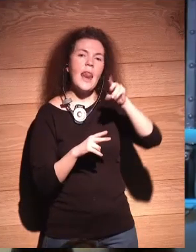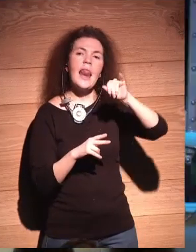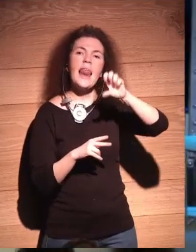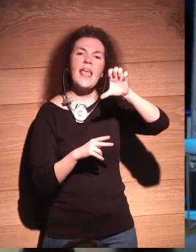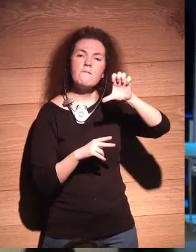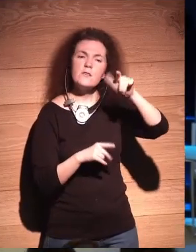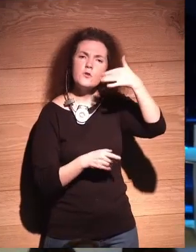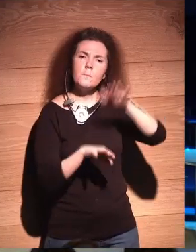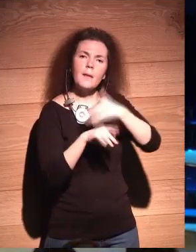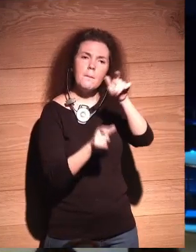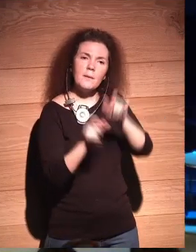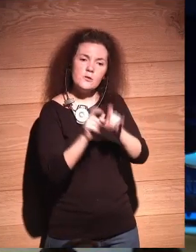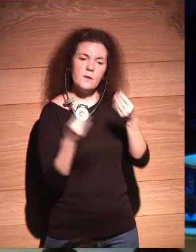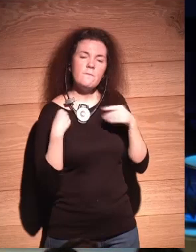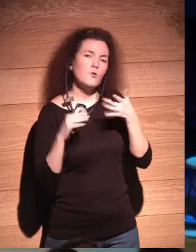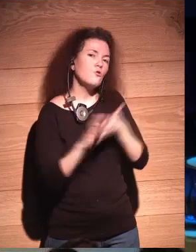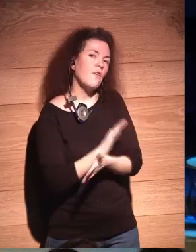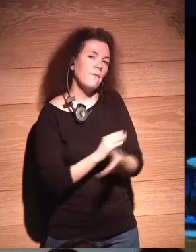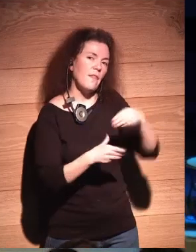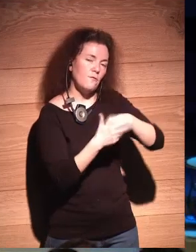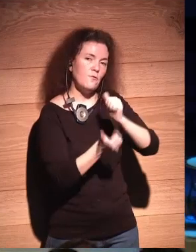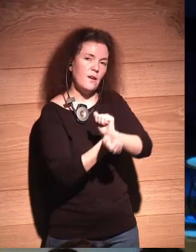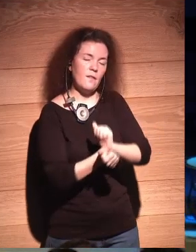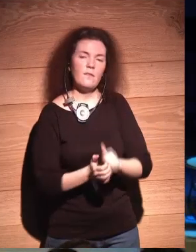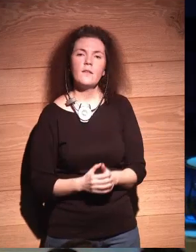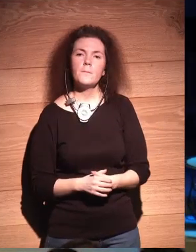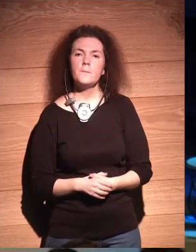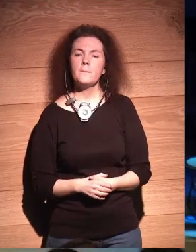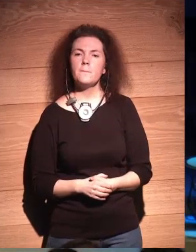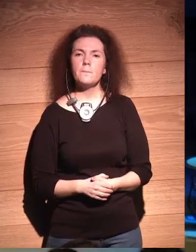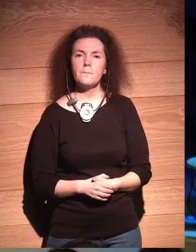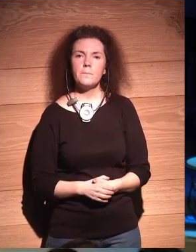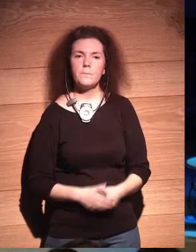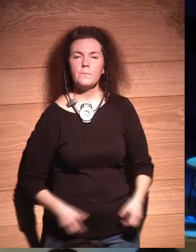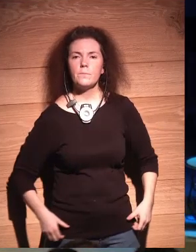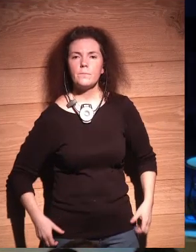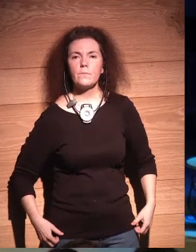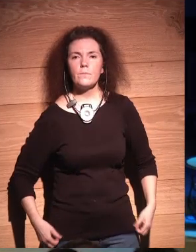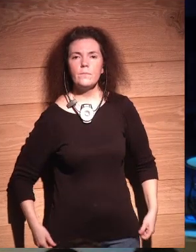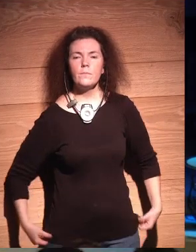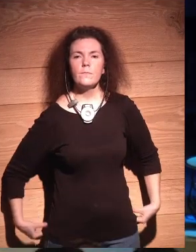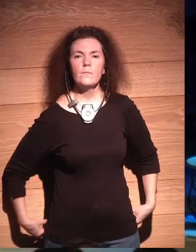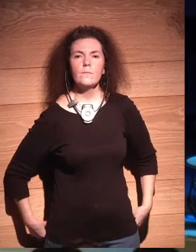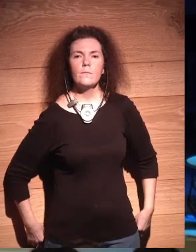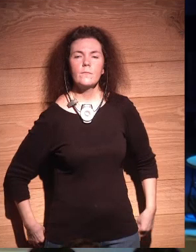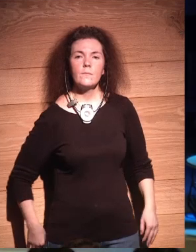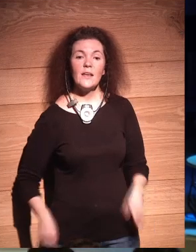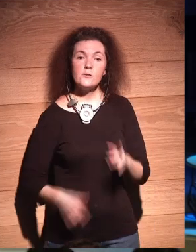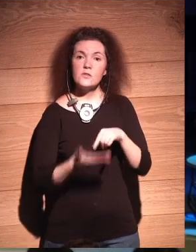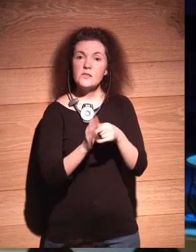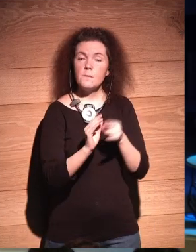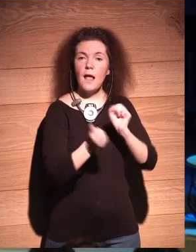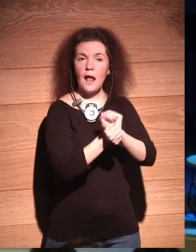And so these would be from the upstate New York prison system, and one from